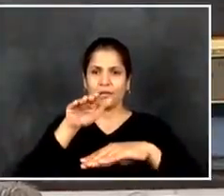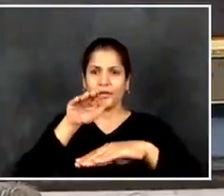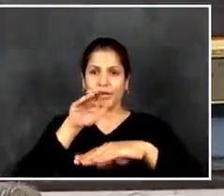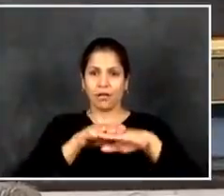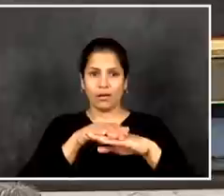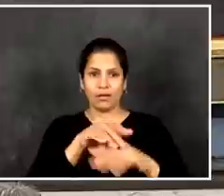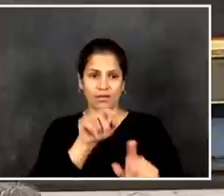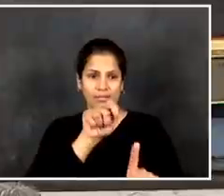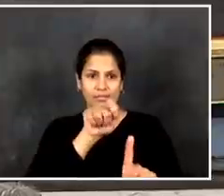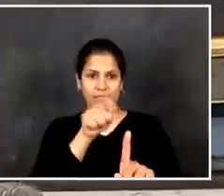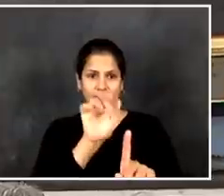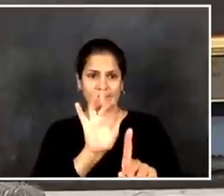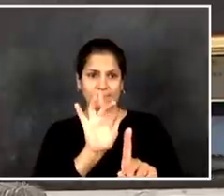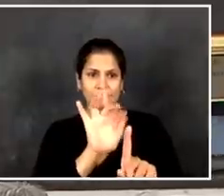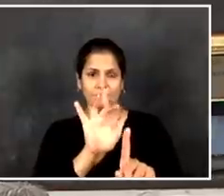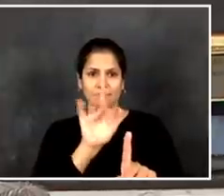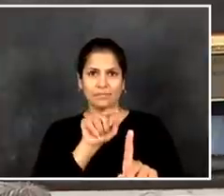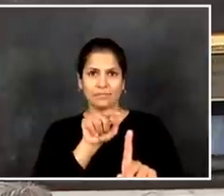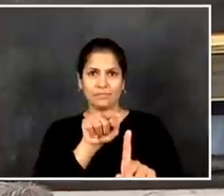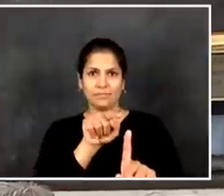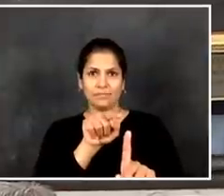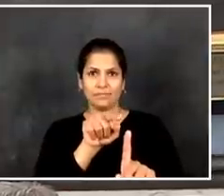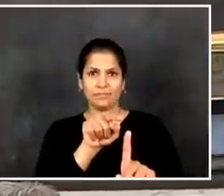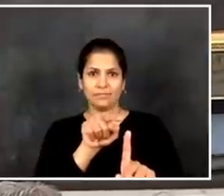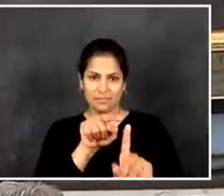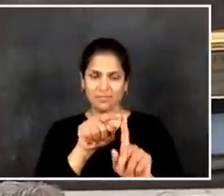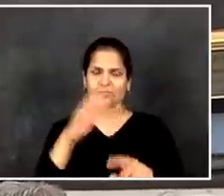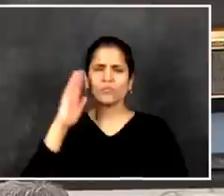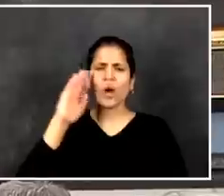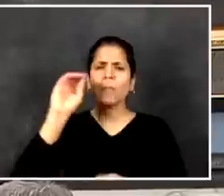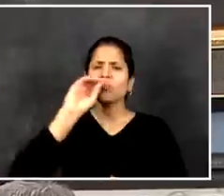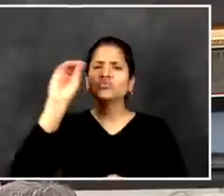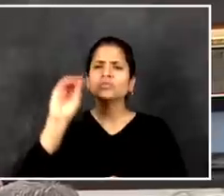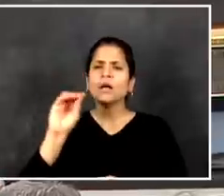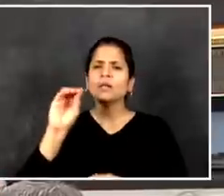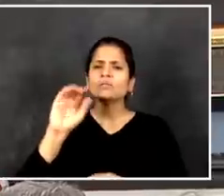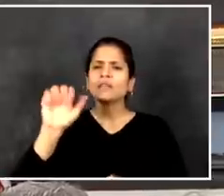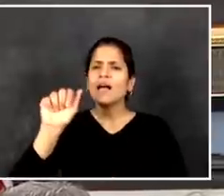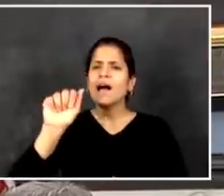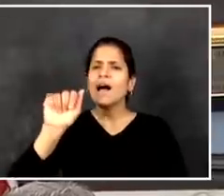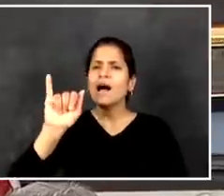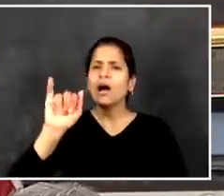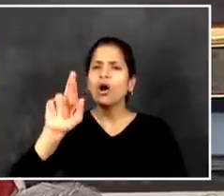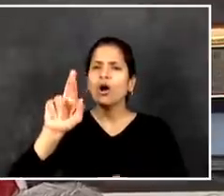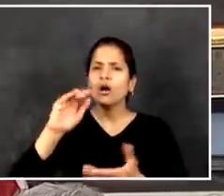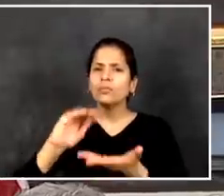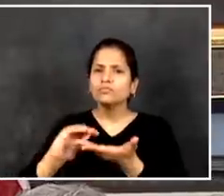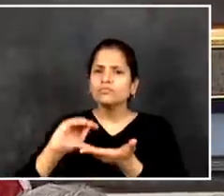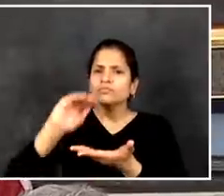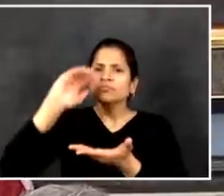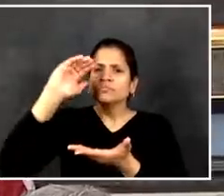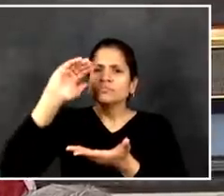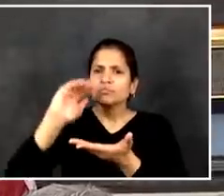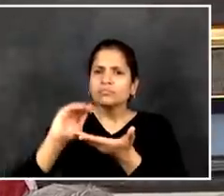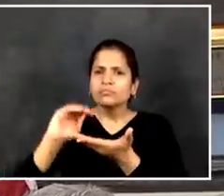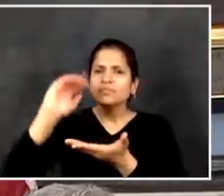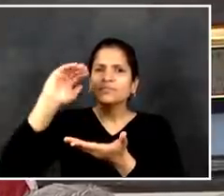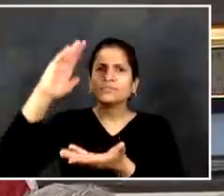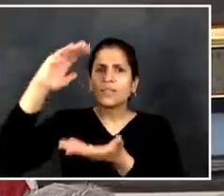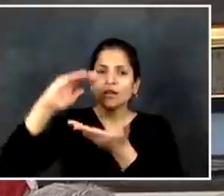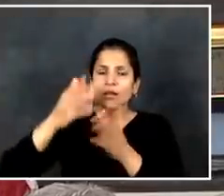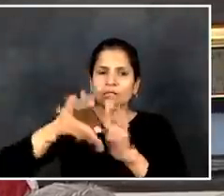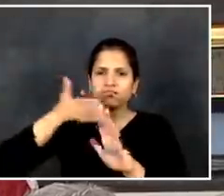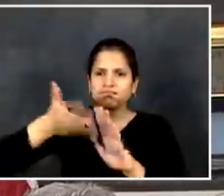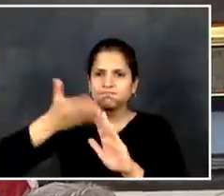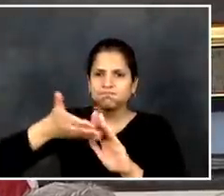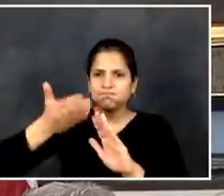respiration rate, and your inspiration-expiration ratio, and then you hit run. And then once that is going, it's going to just